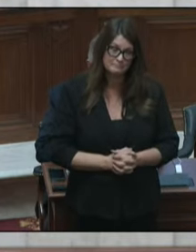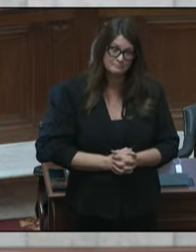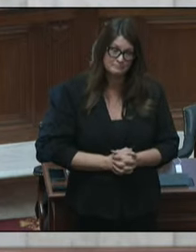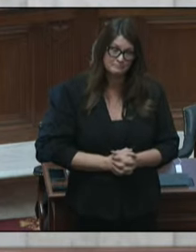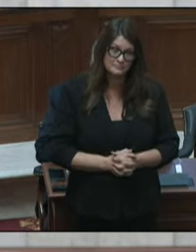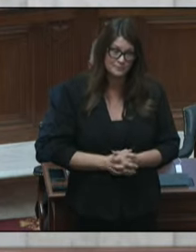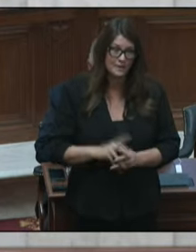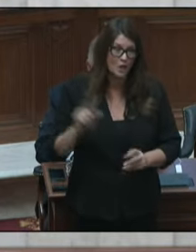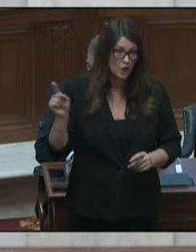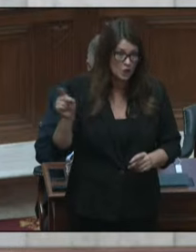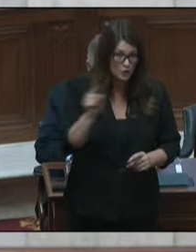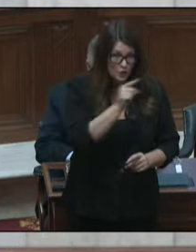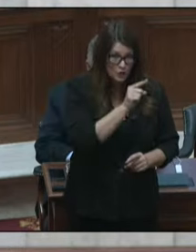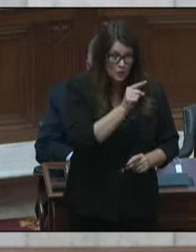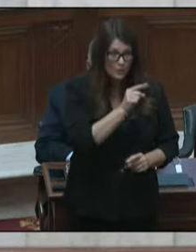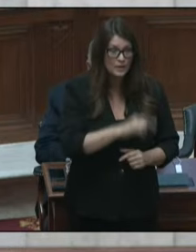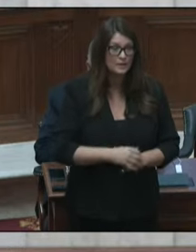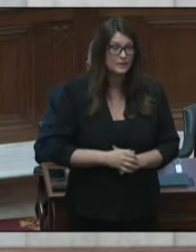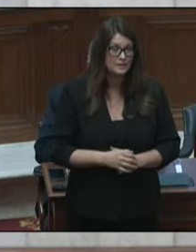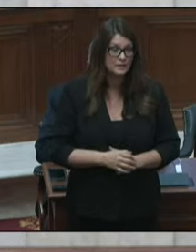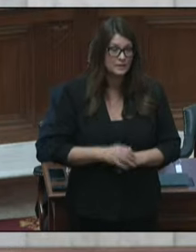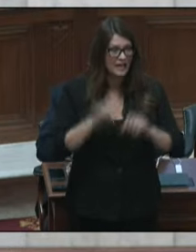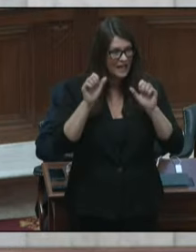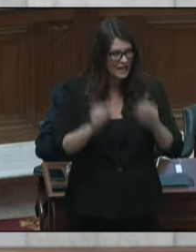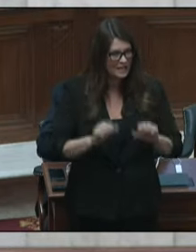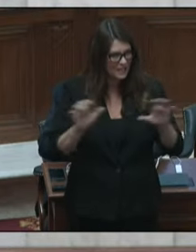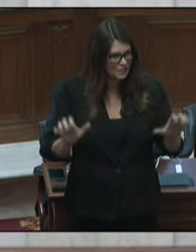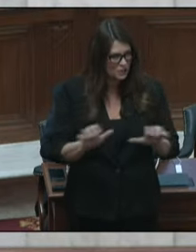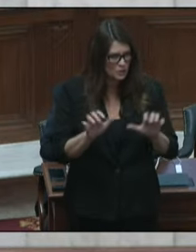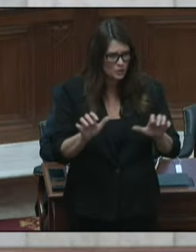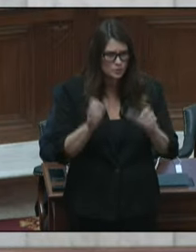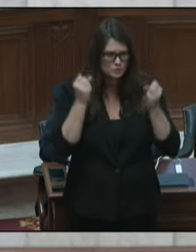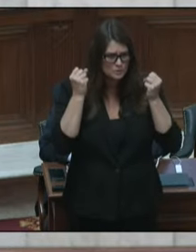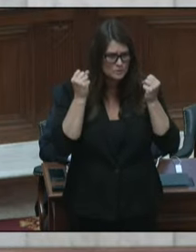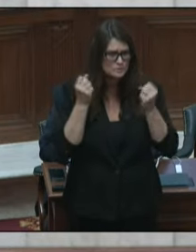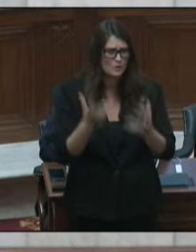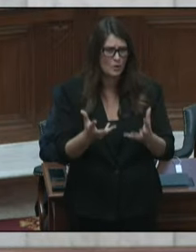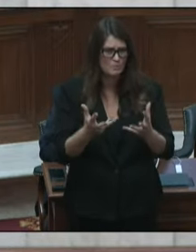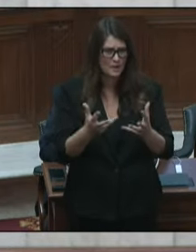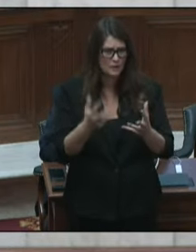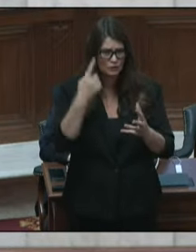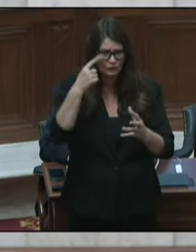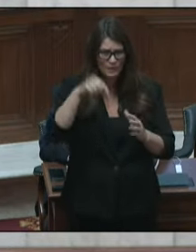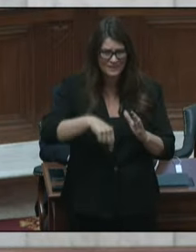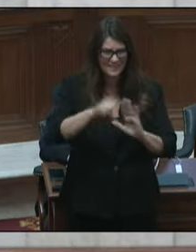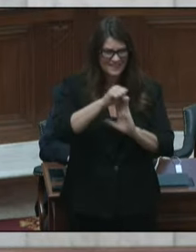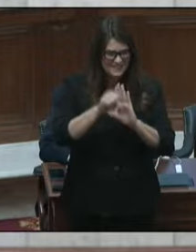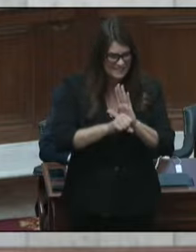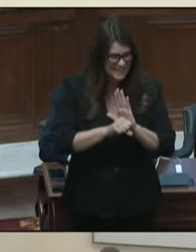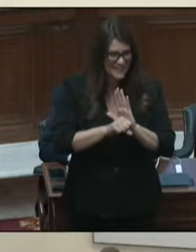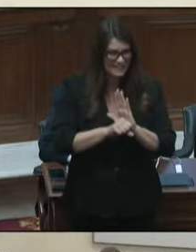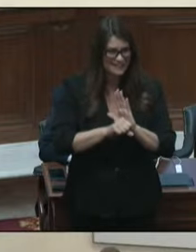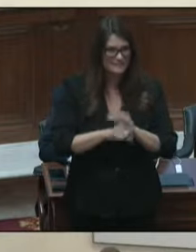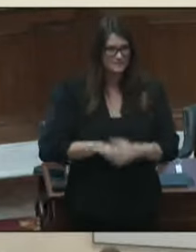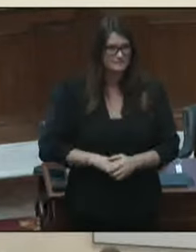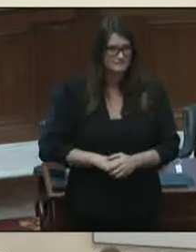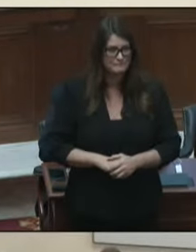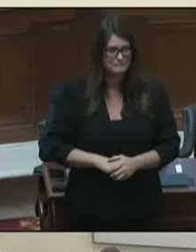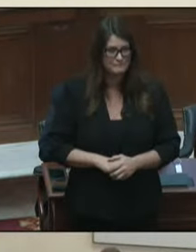You absolutely can do so much for this great state. It's unbelievable.